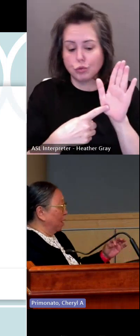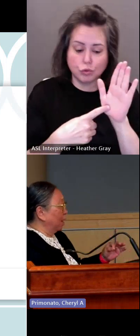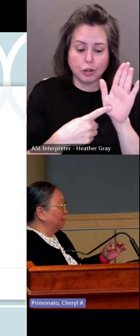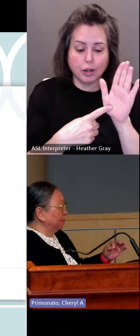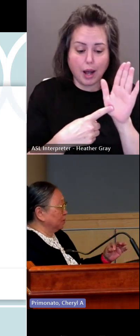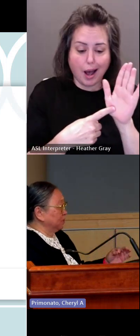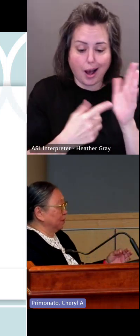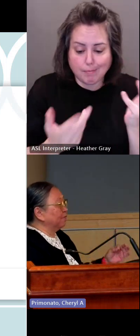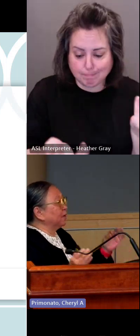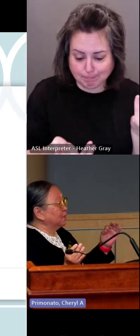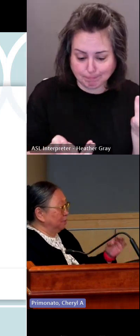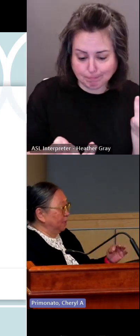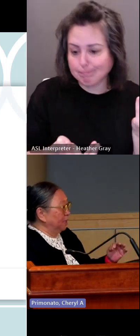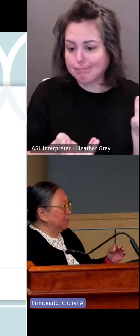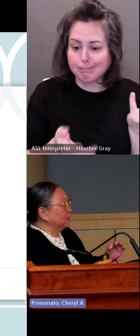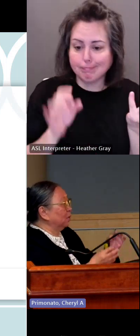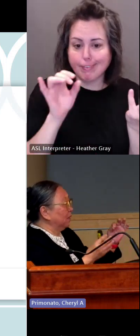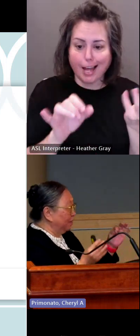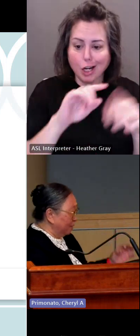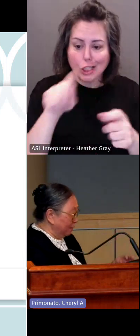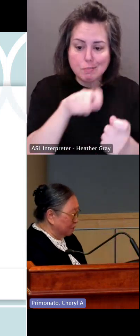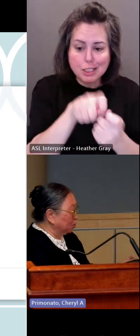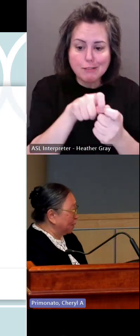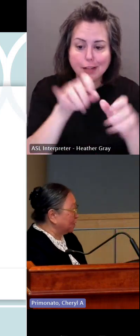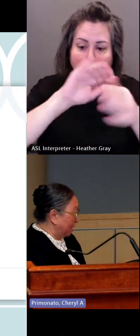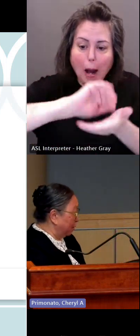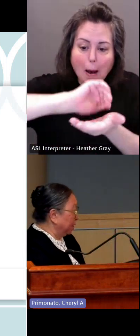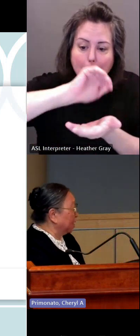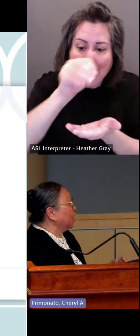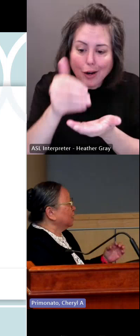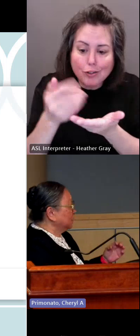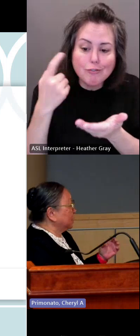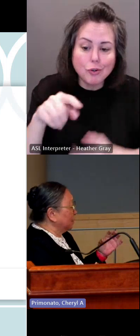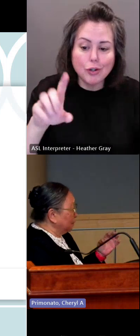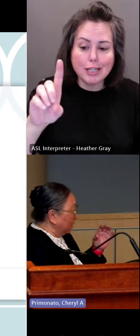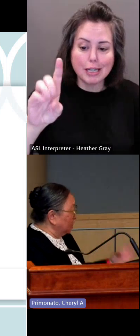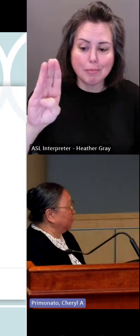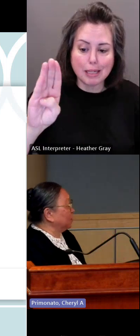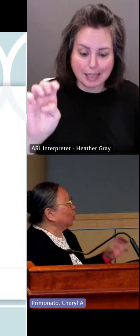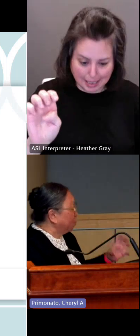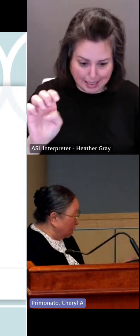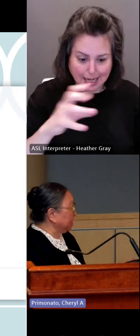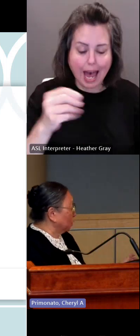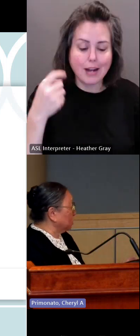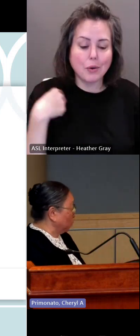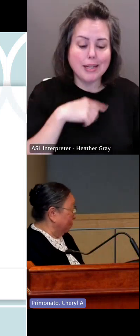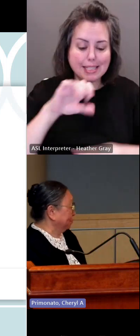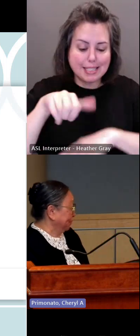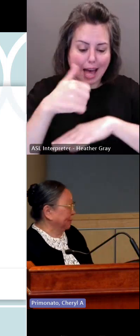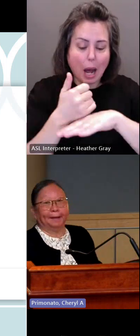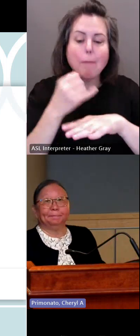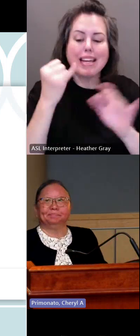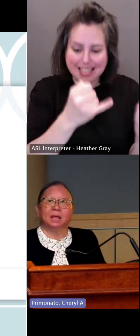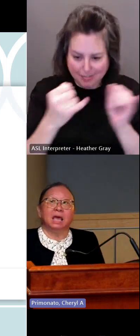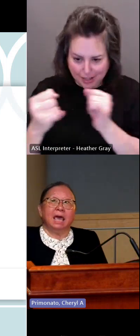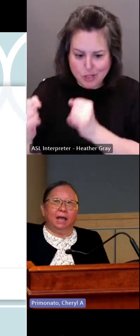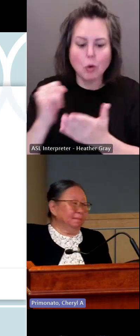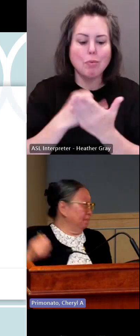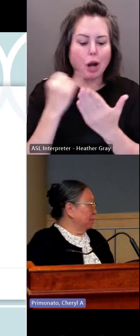Is there enough DBEs in this respective area to set an individual project goal as well?